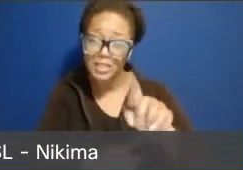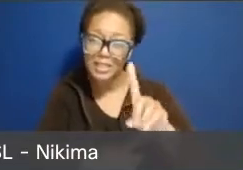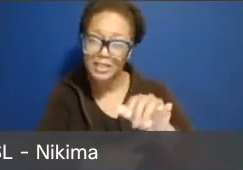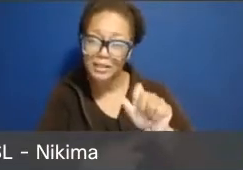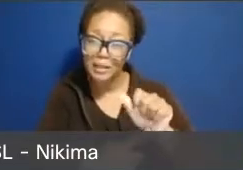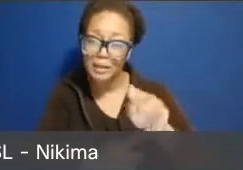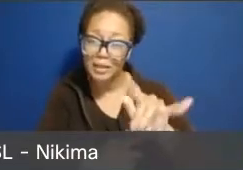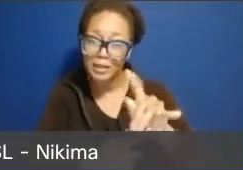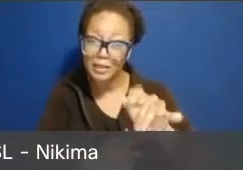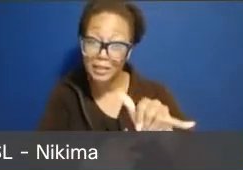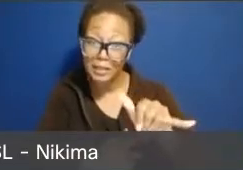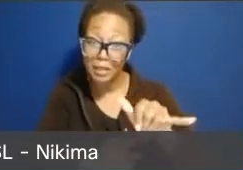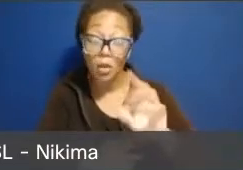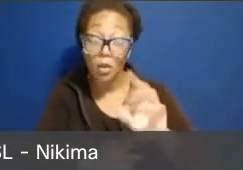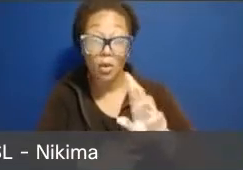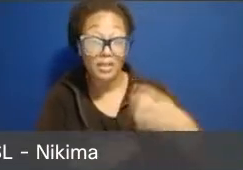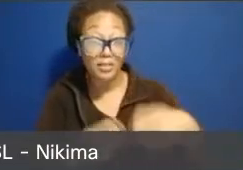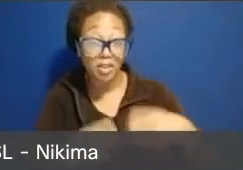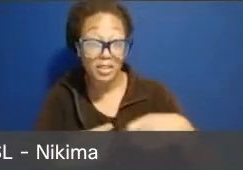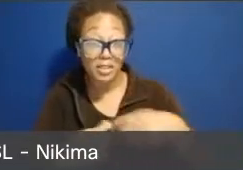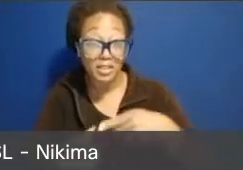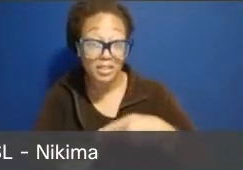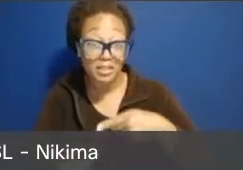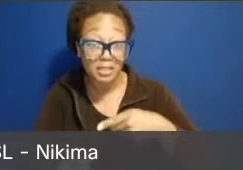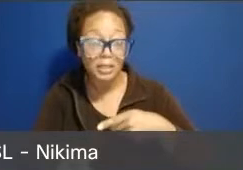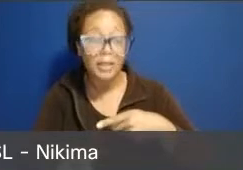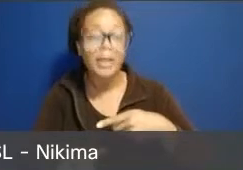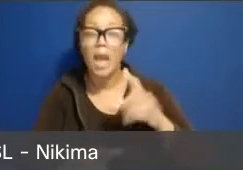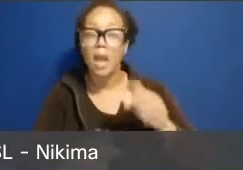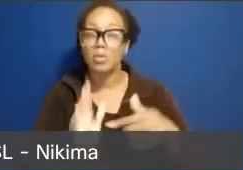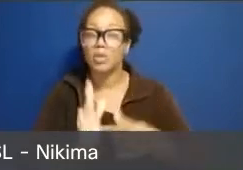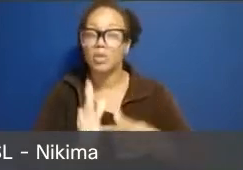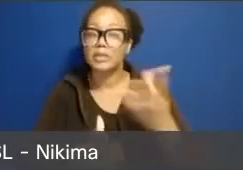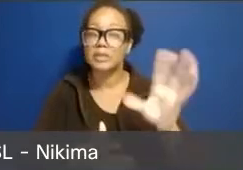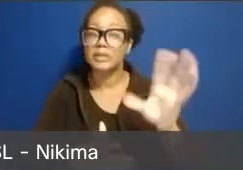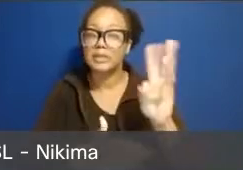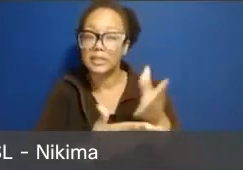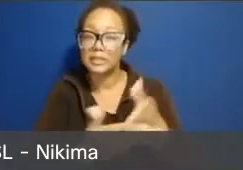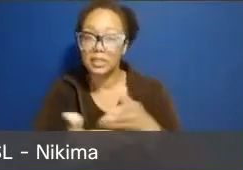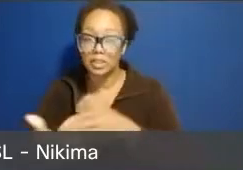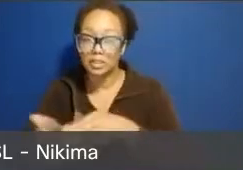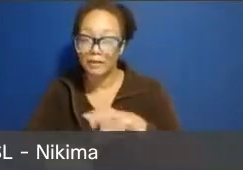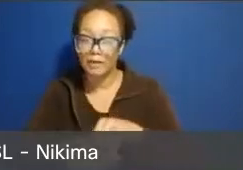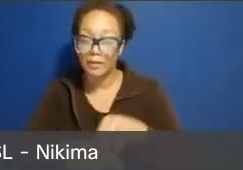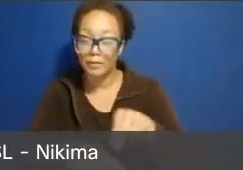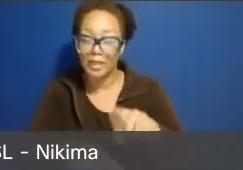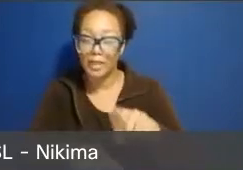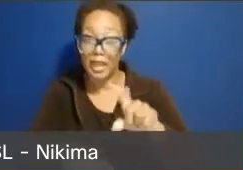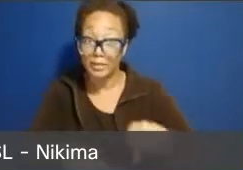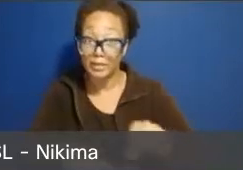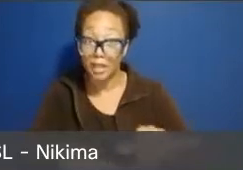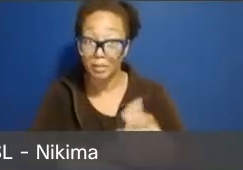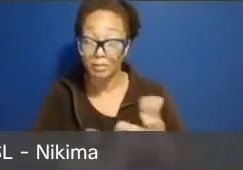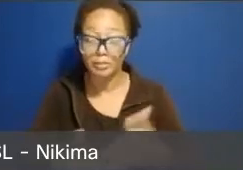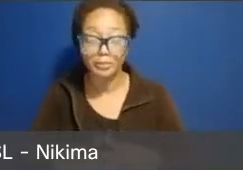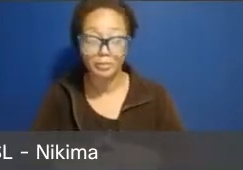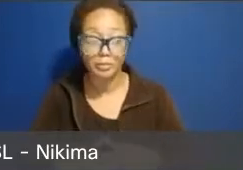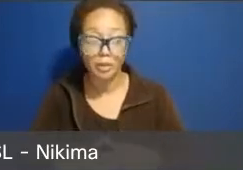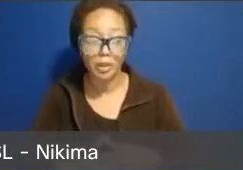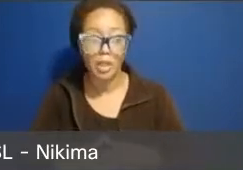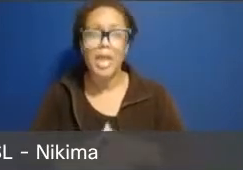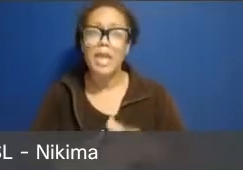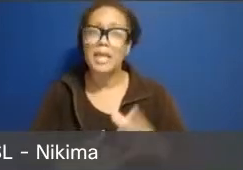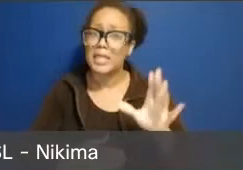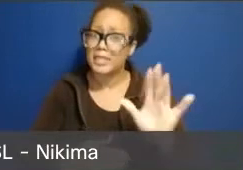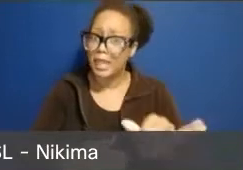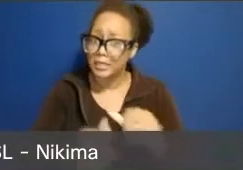going to share with you the 6 sections that it does. And it asks you, has this persisted for